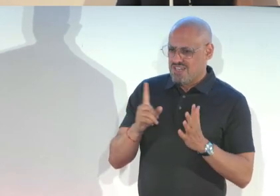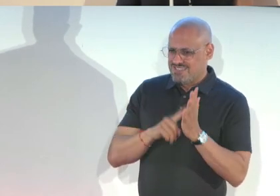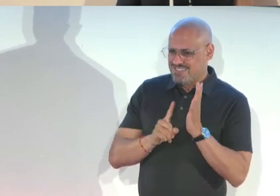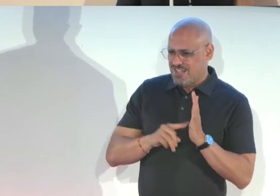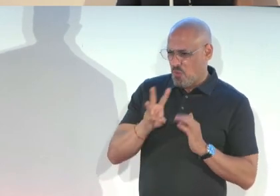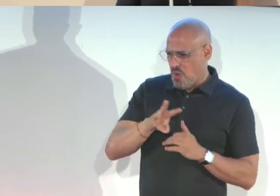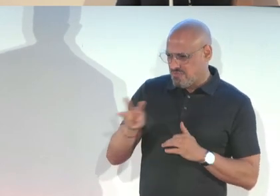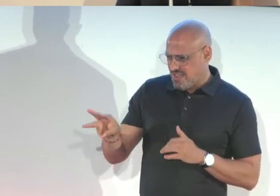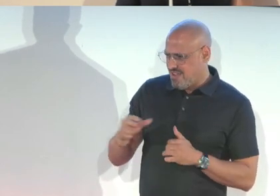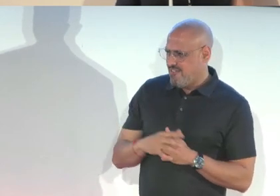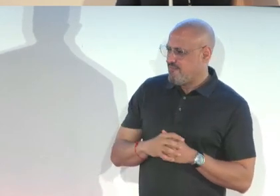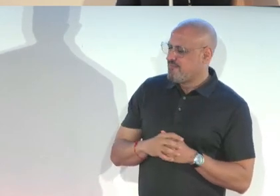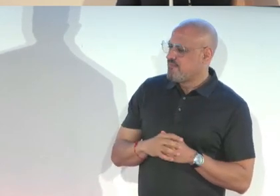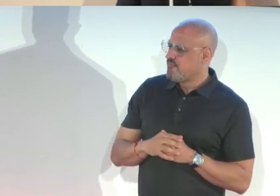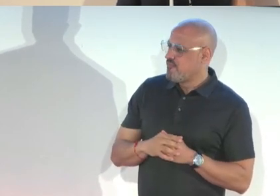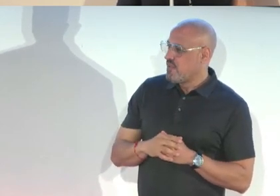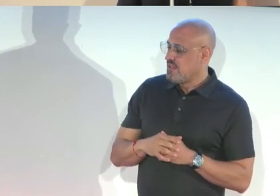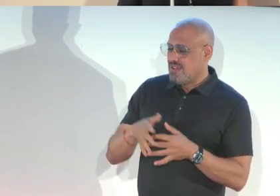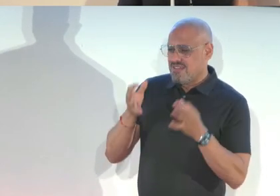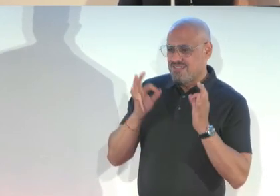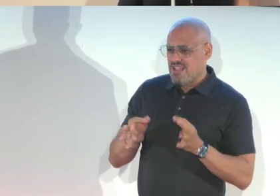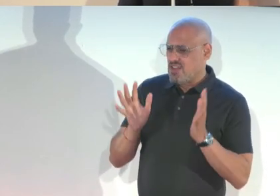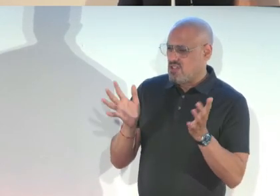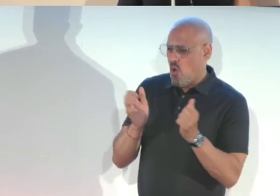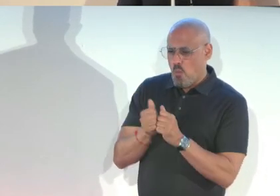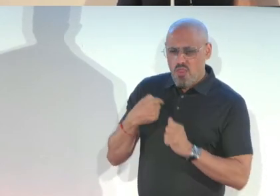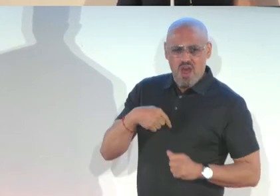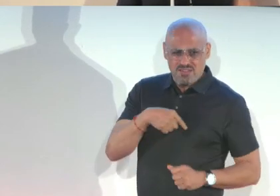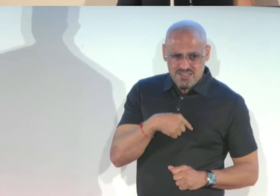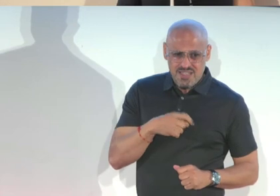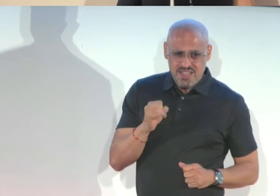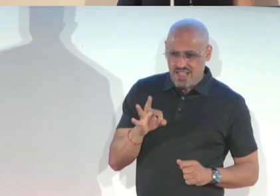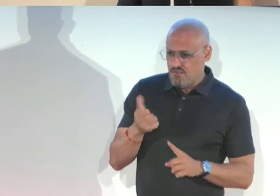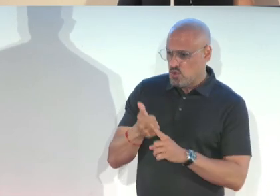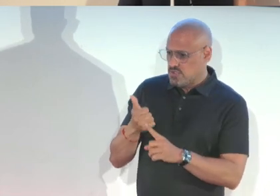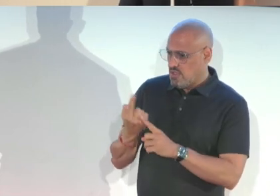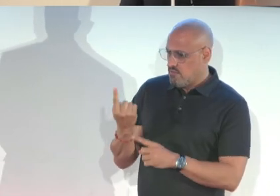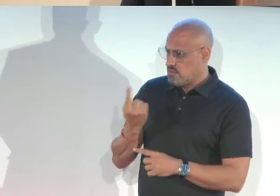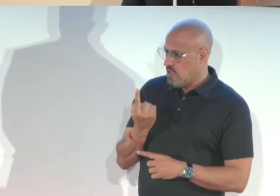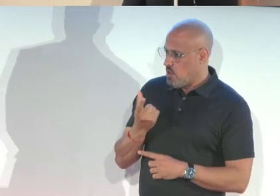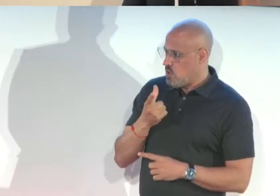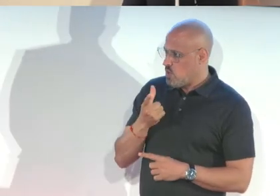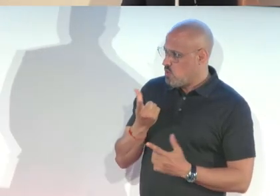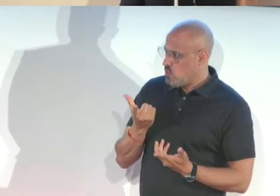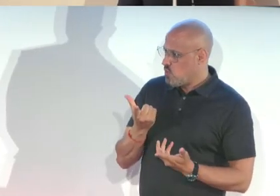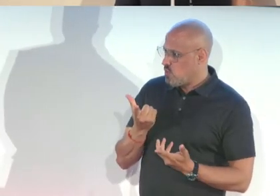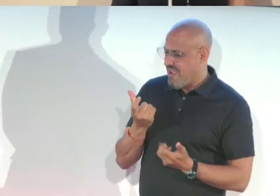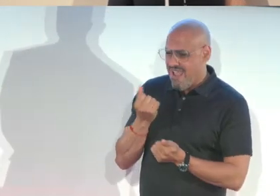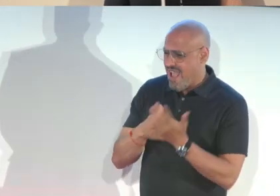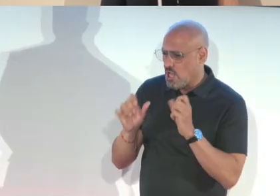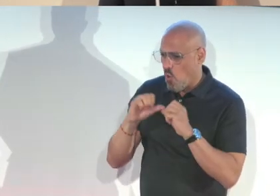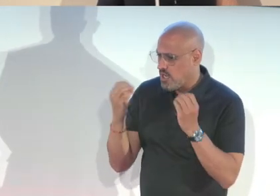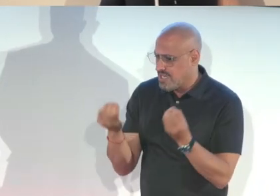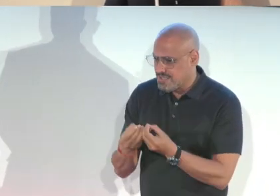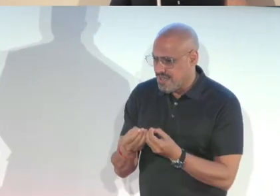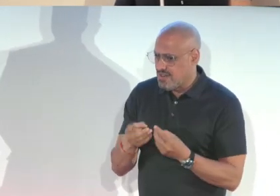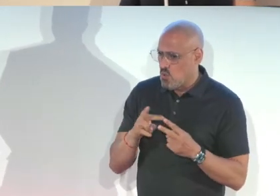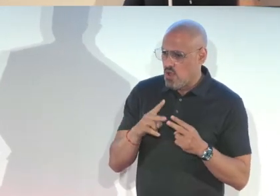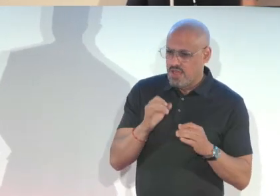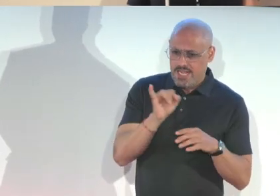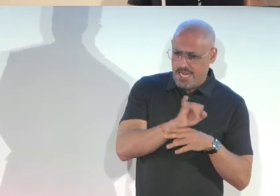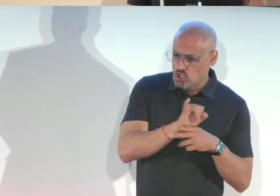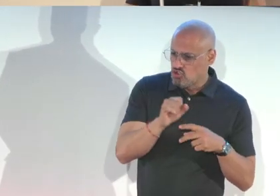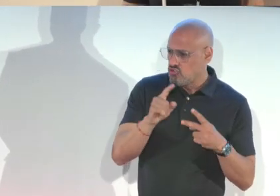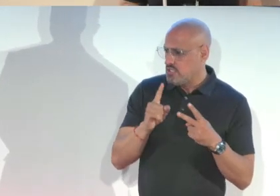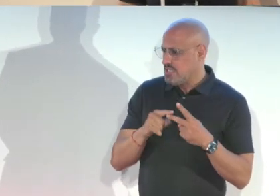you are joined, that you've joined the Slack channels, that you have checked out the website, and definitely